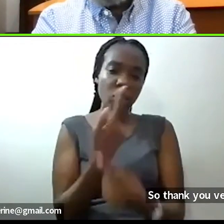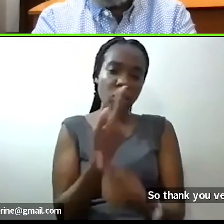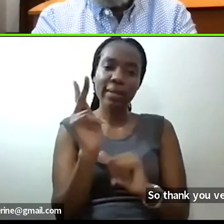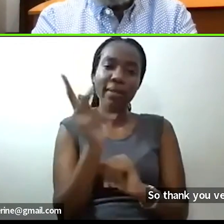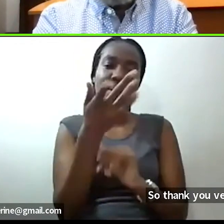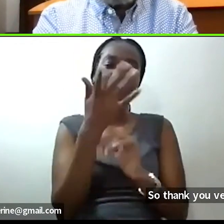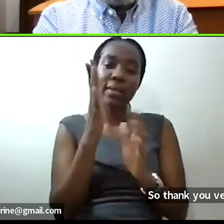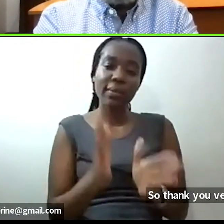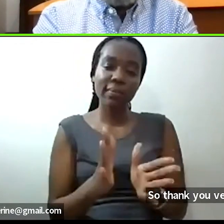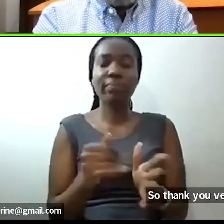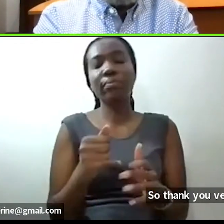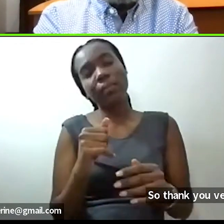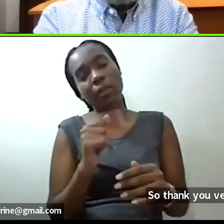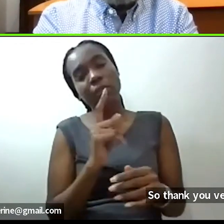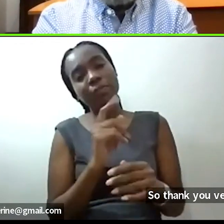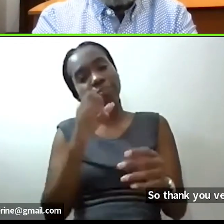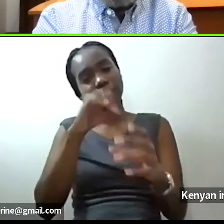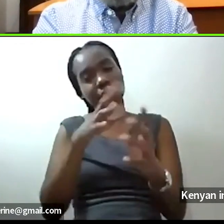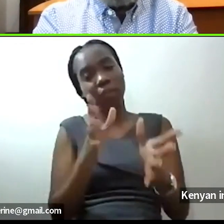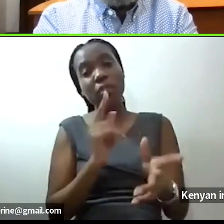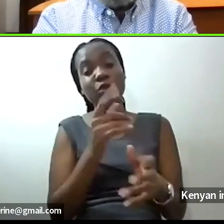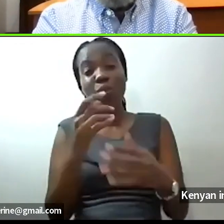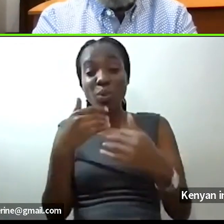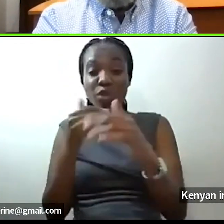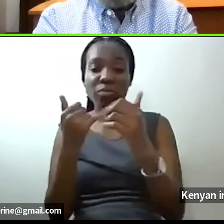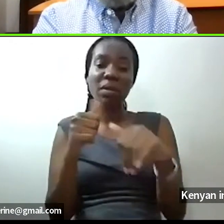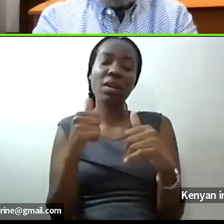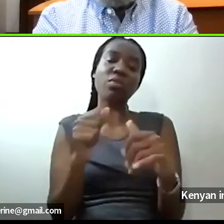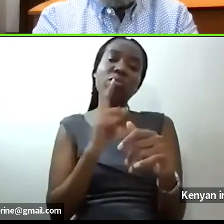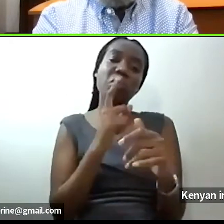not lost, even if there are some issues you feel are not going right.